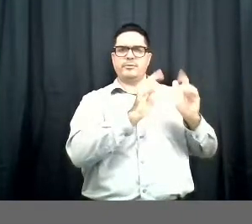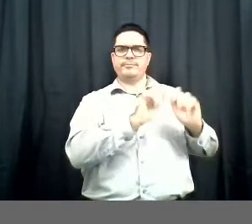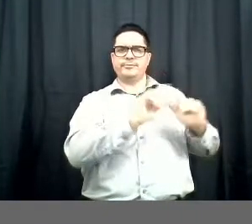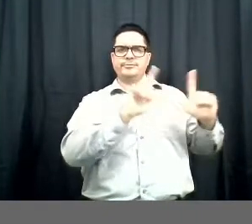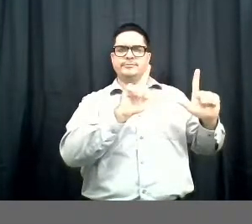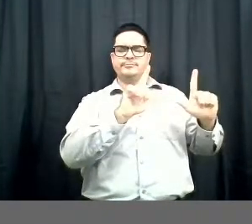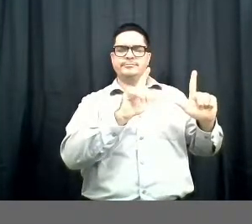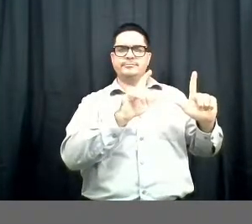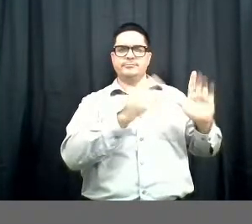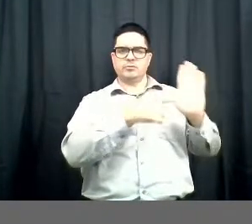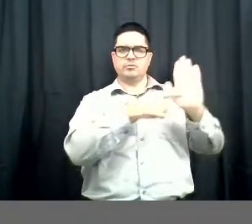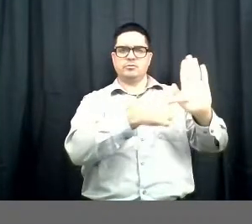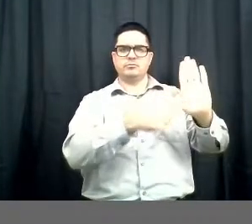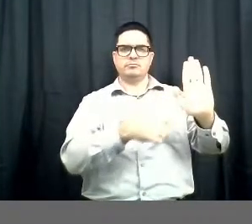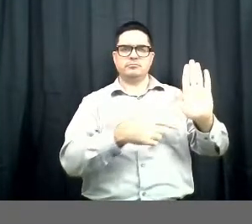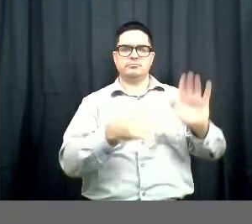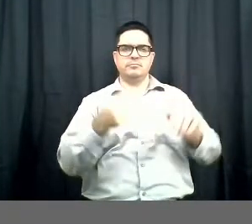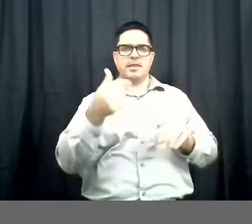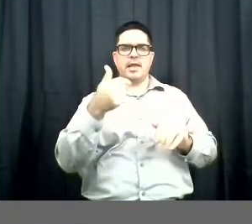through them for the sake of time.